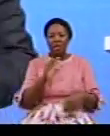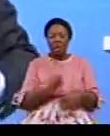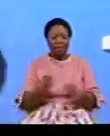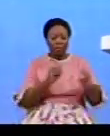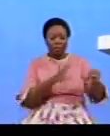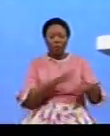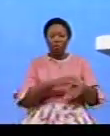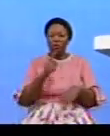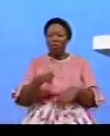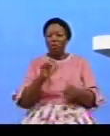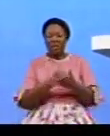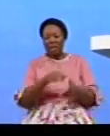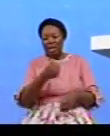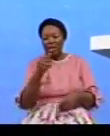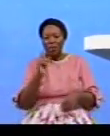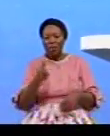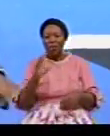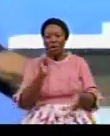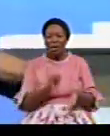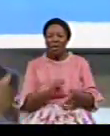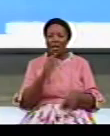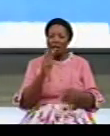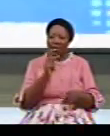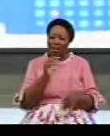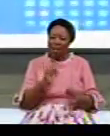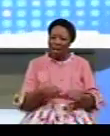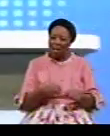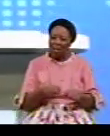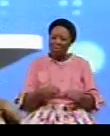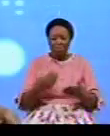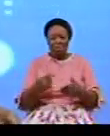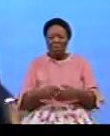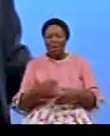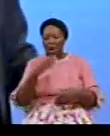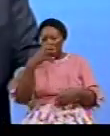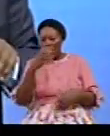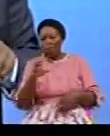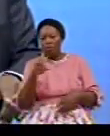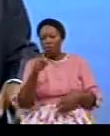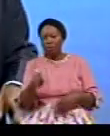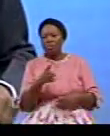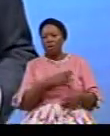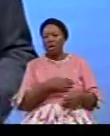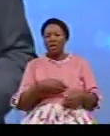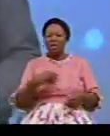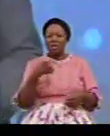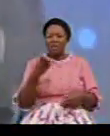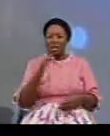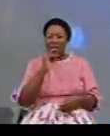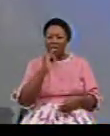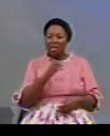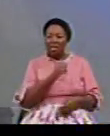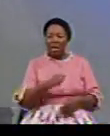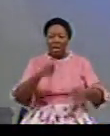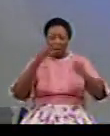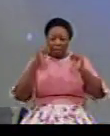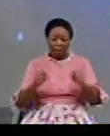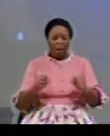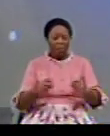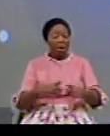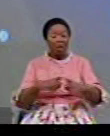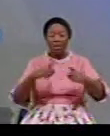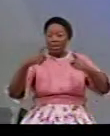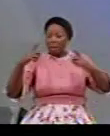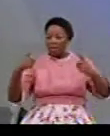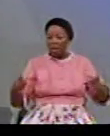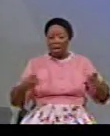prosper in the thing whereunto I sent it. Look at Hosea excelling.